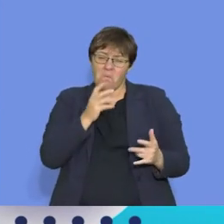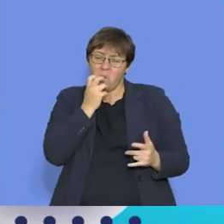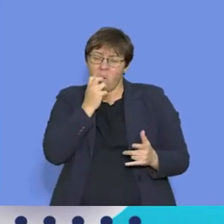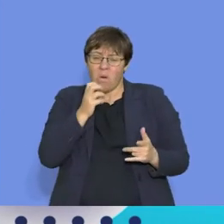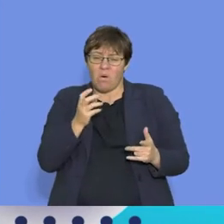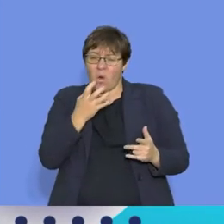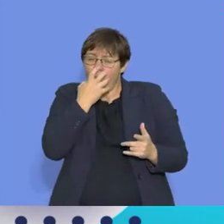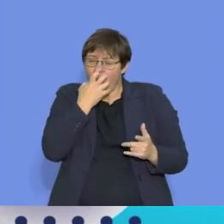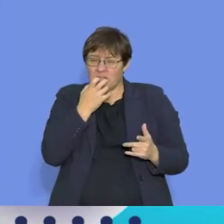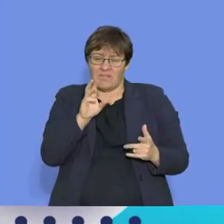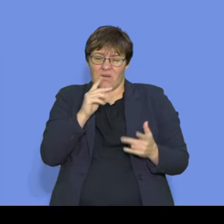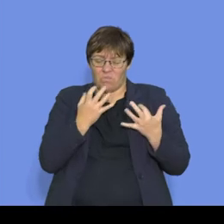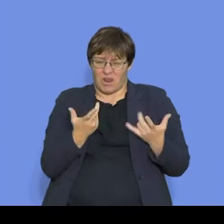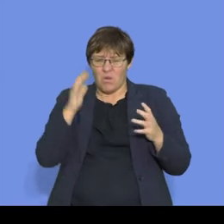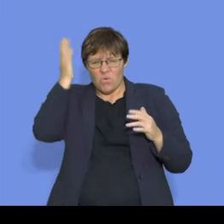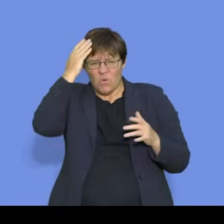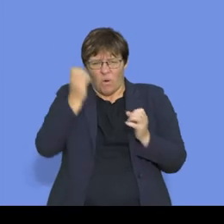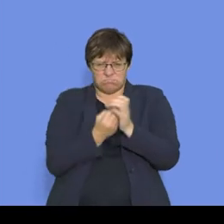earth.